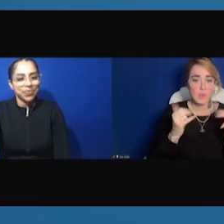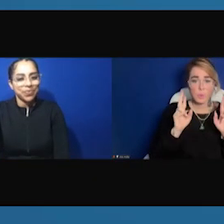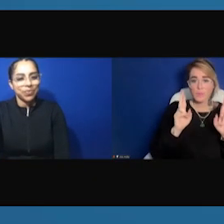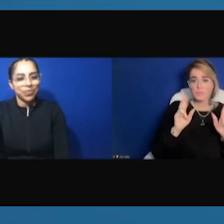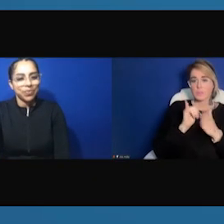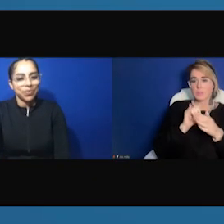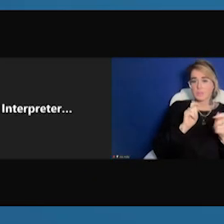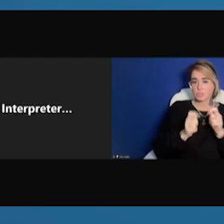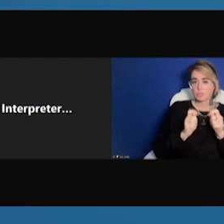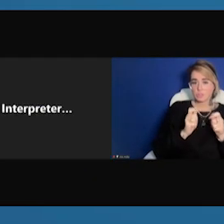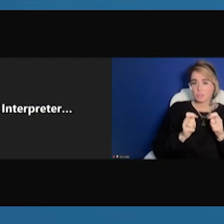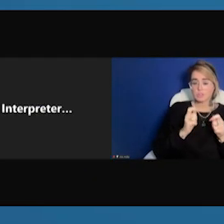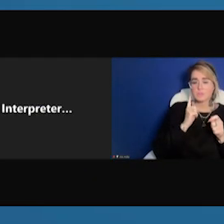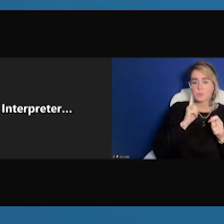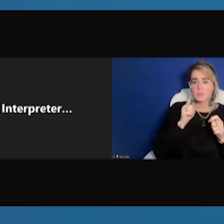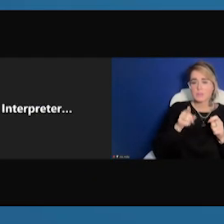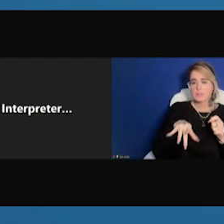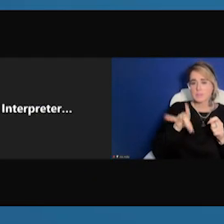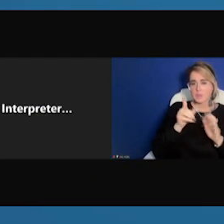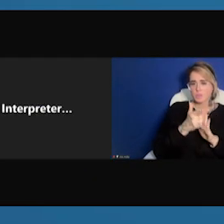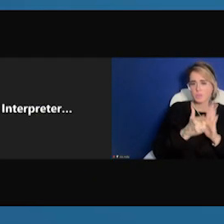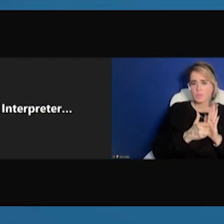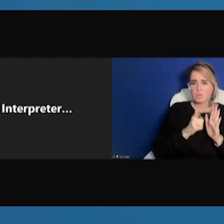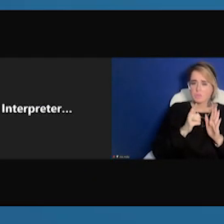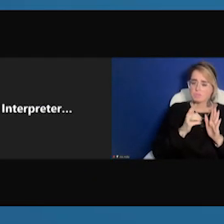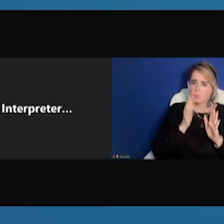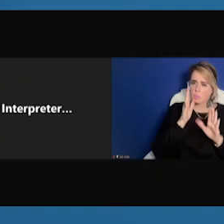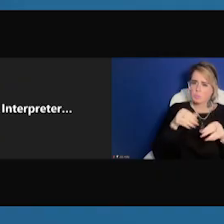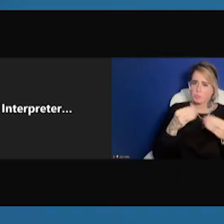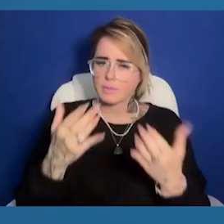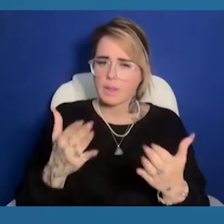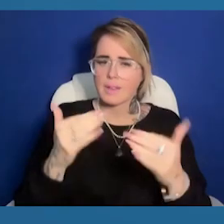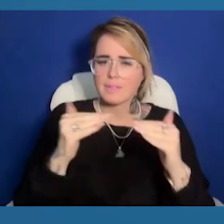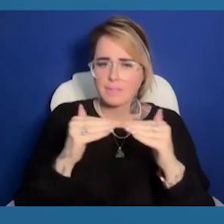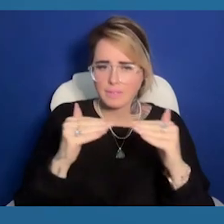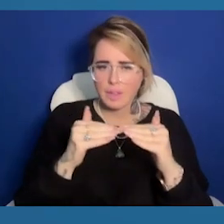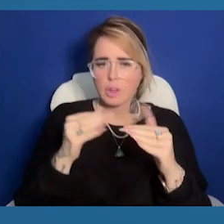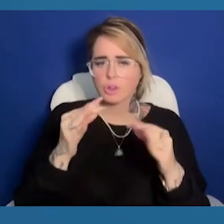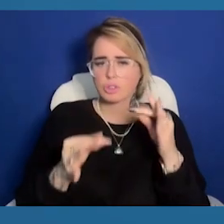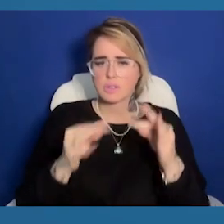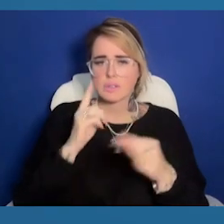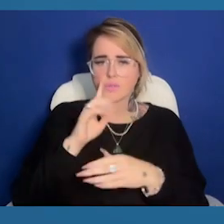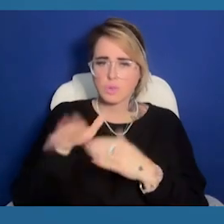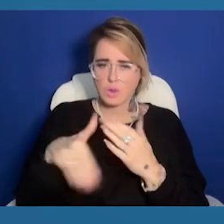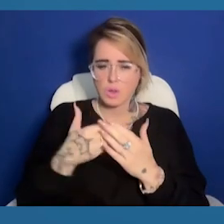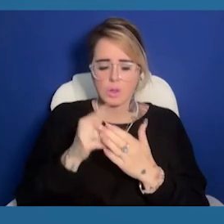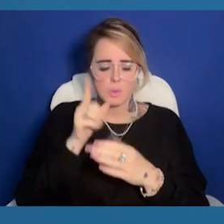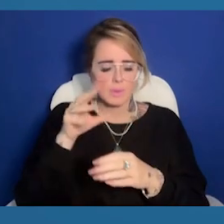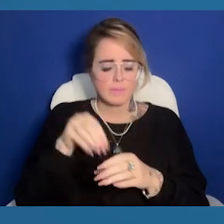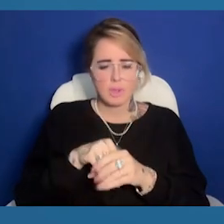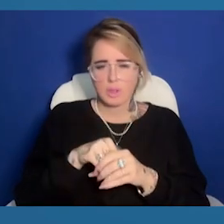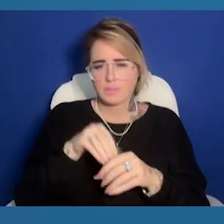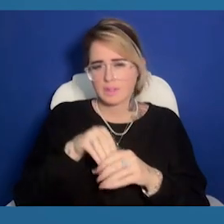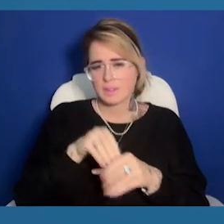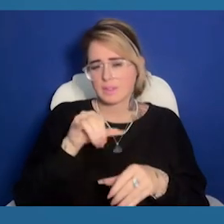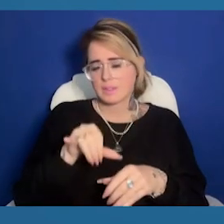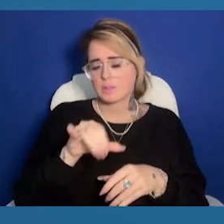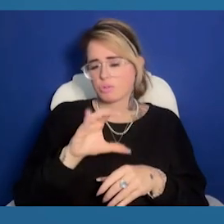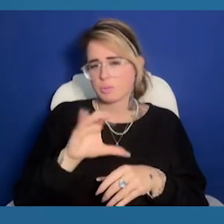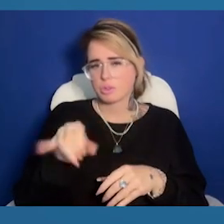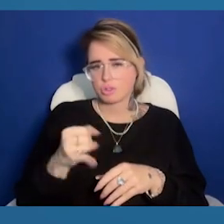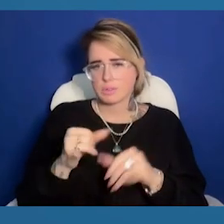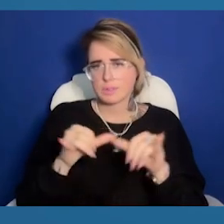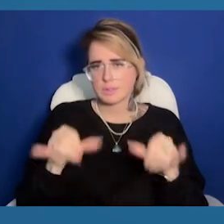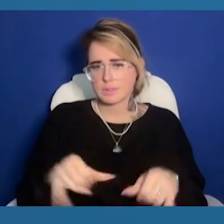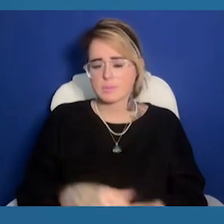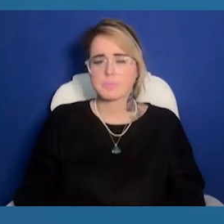will provide, and no, I know it will, it's going to provide fair justice to everyone involved in the criminal justice system.